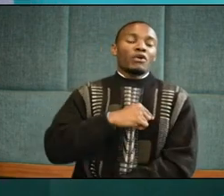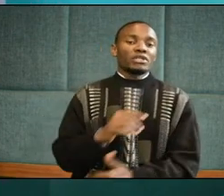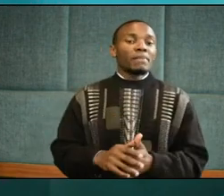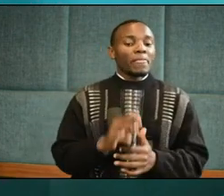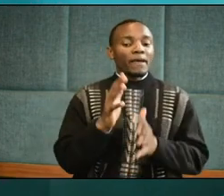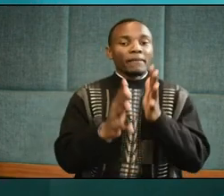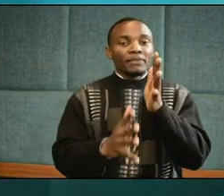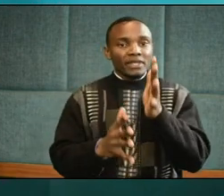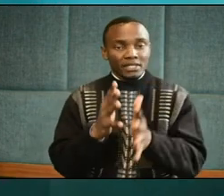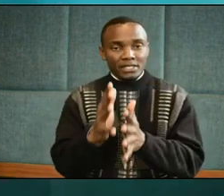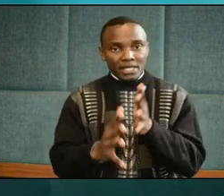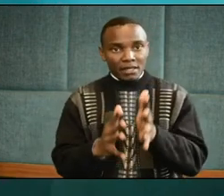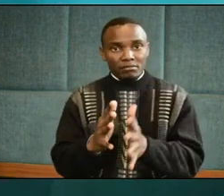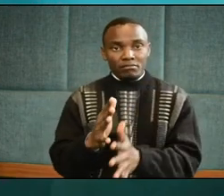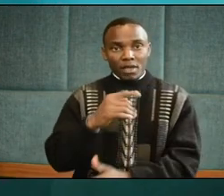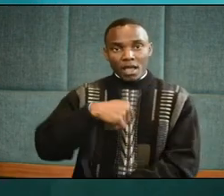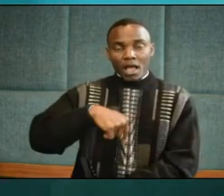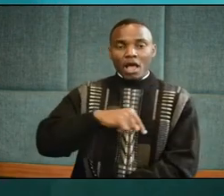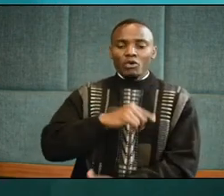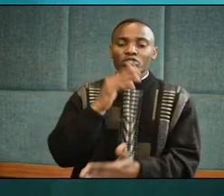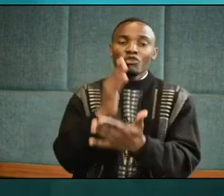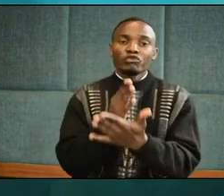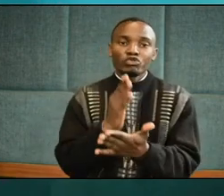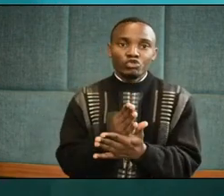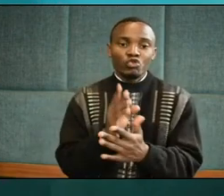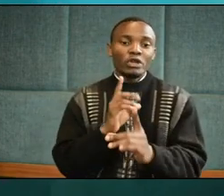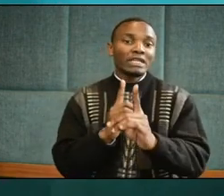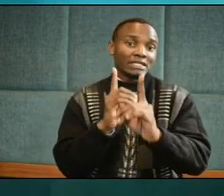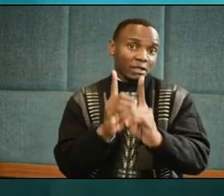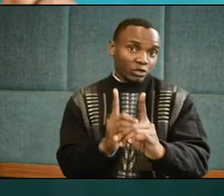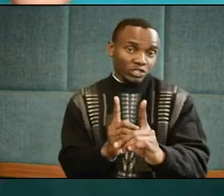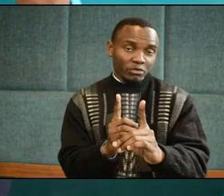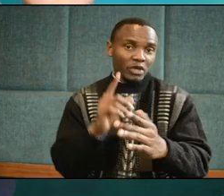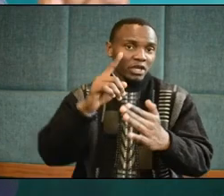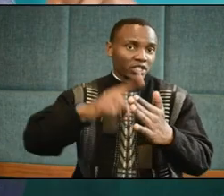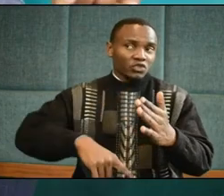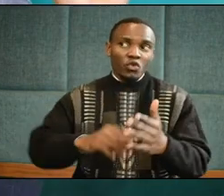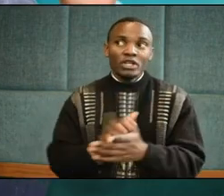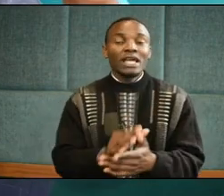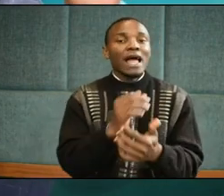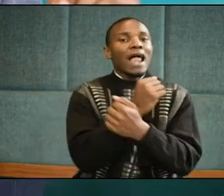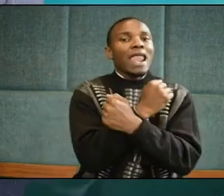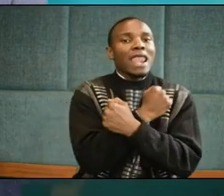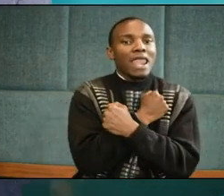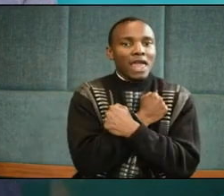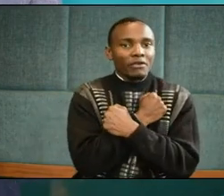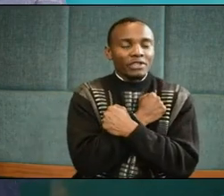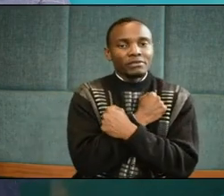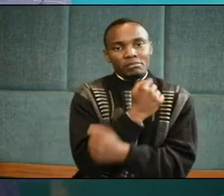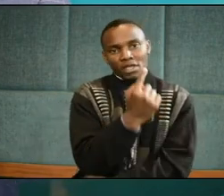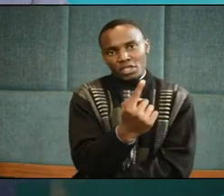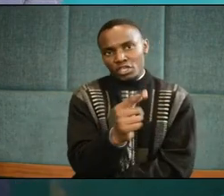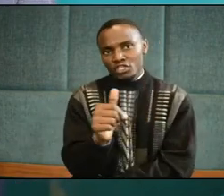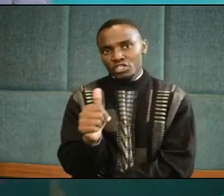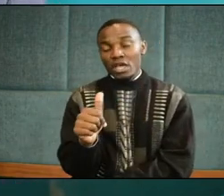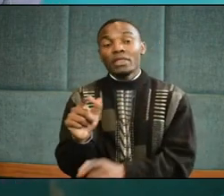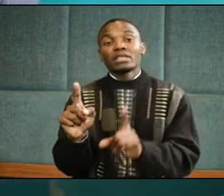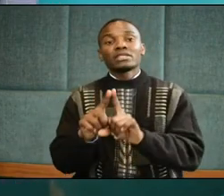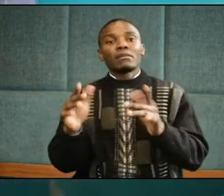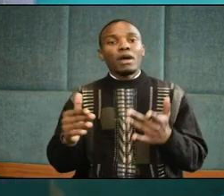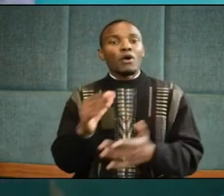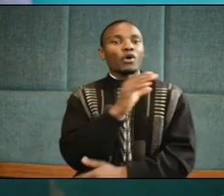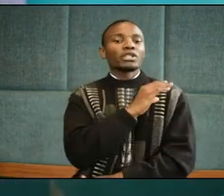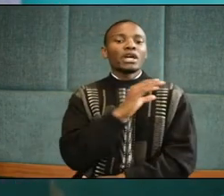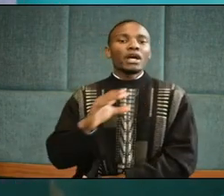mark of true discipleship is loving each other the way